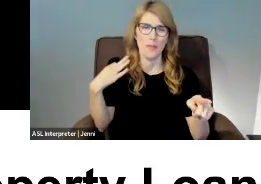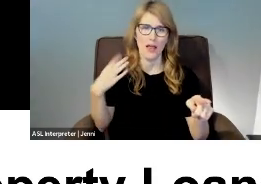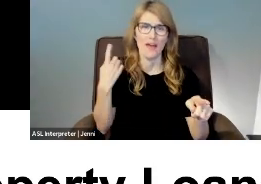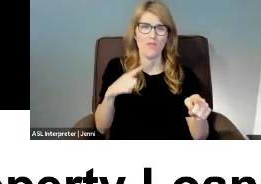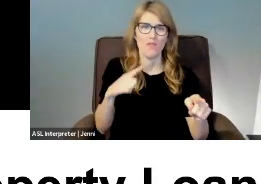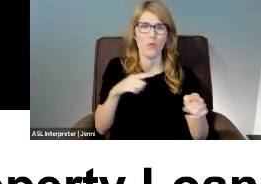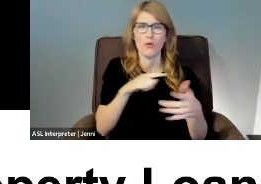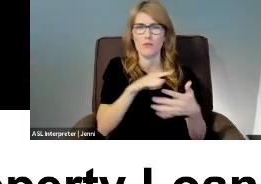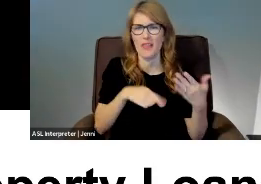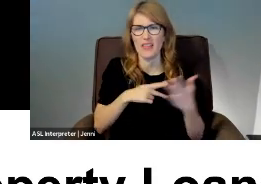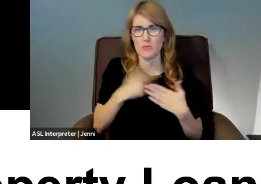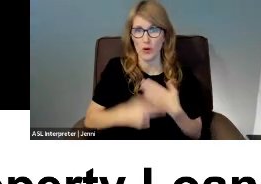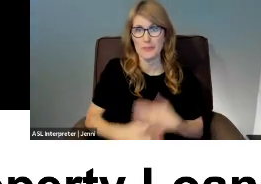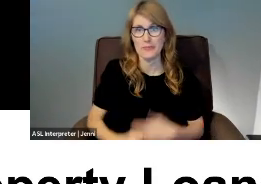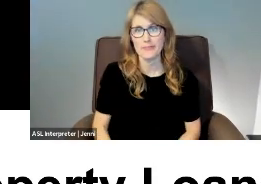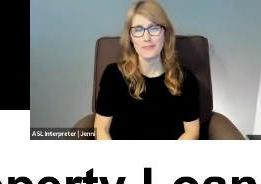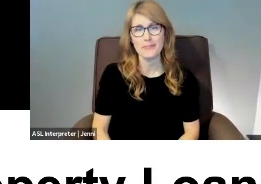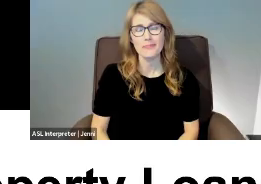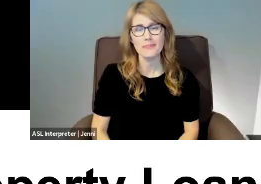programs.